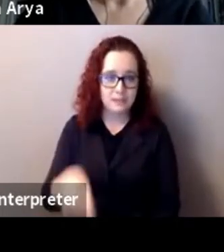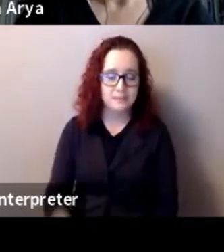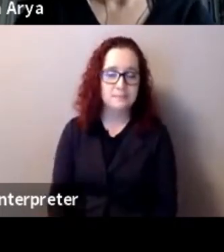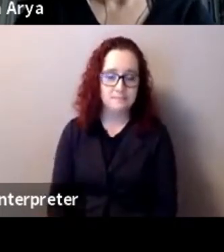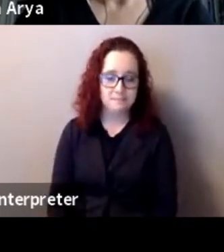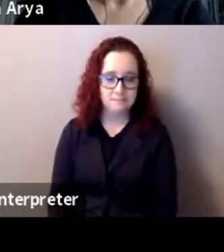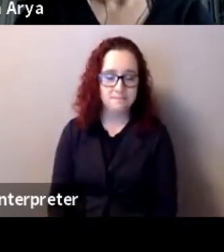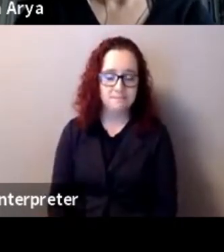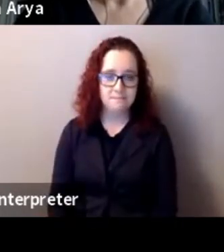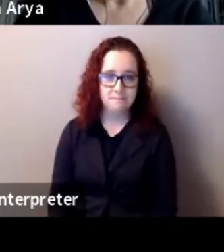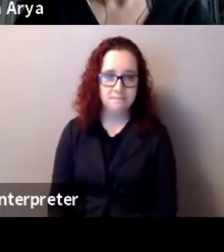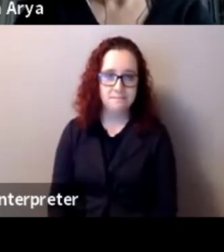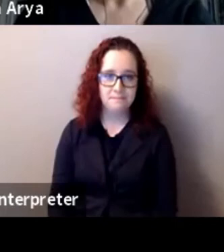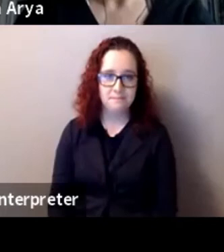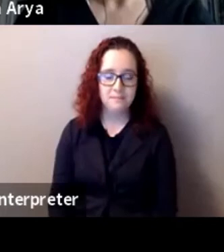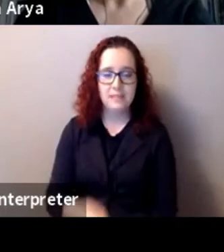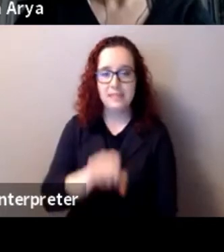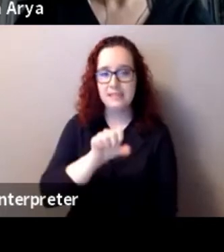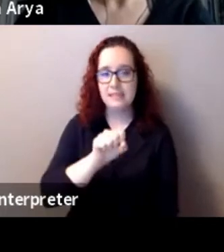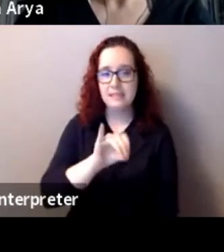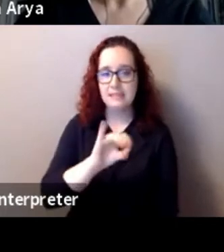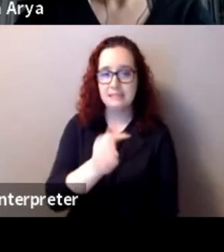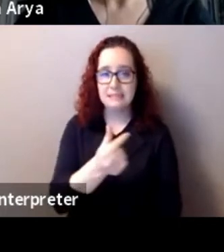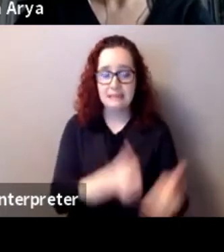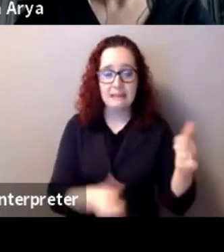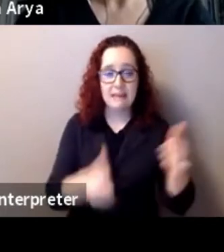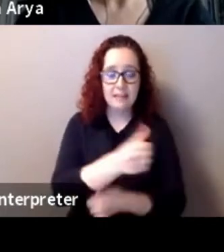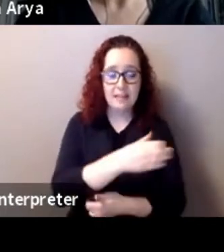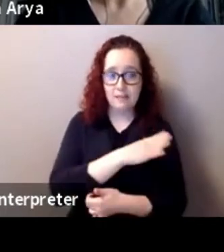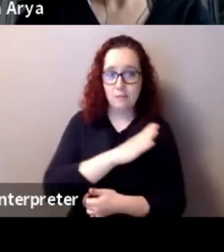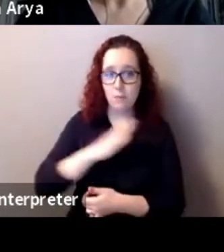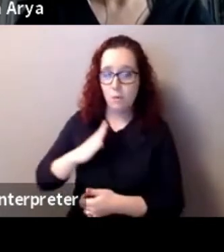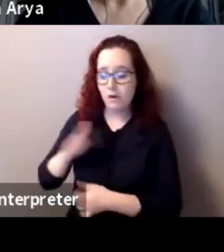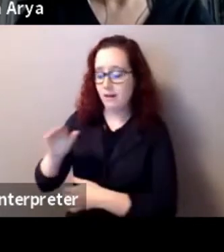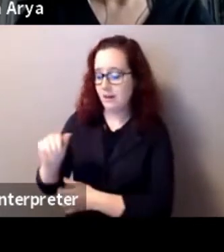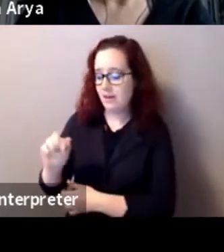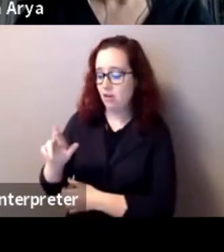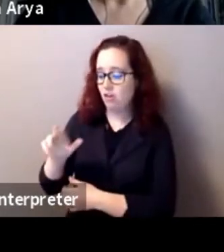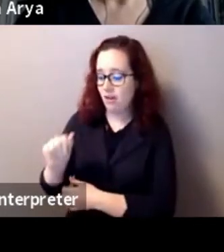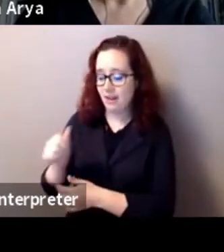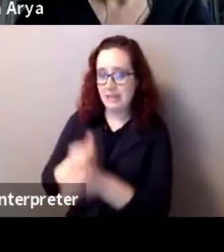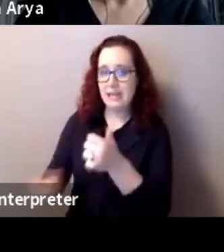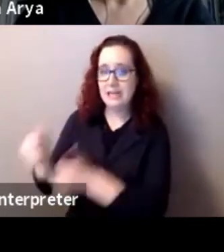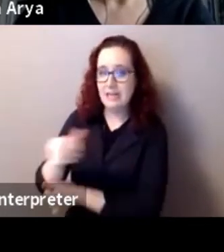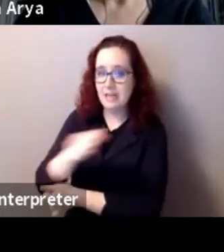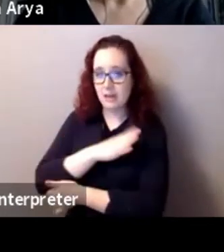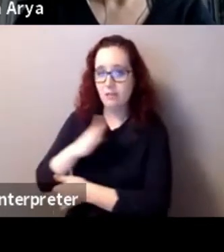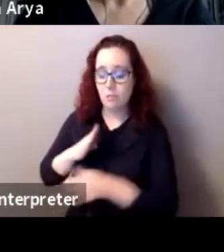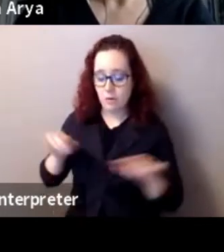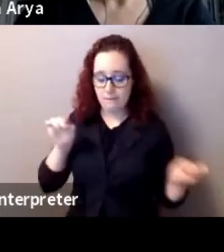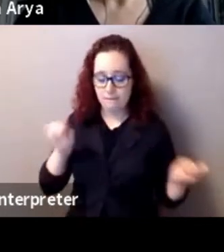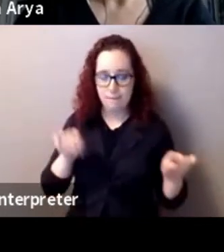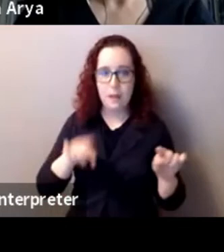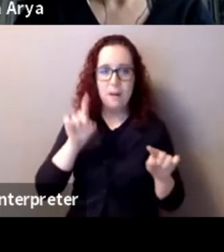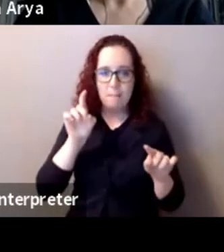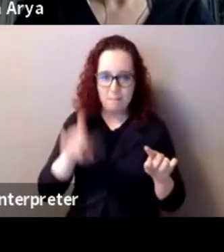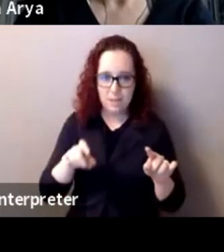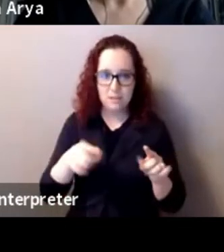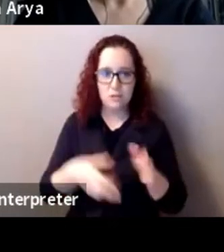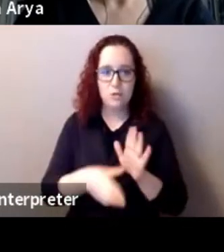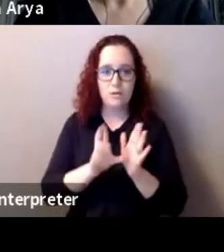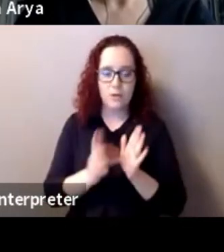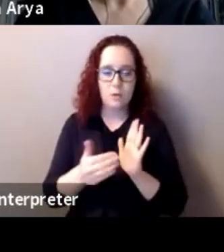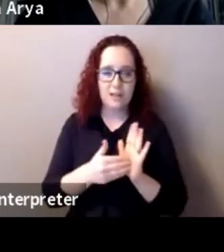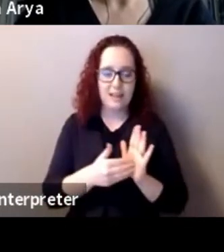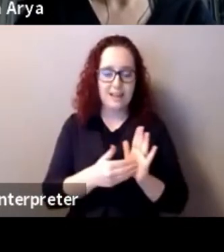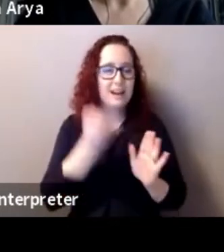and then ultimately AERA Executive Boards. If you're going to make changes, let me know what they are. And if it's just something minor, like you're tweaking a description, well, that's something